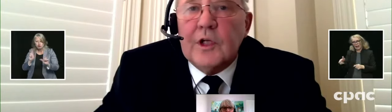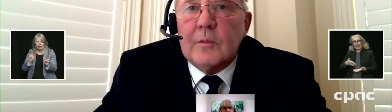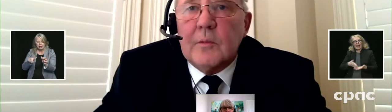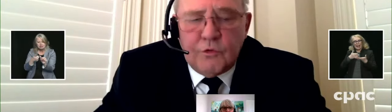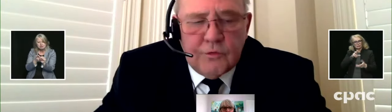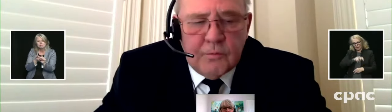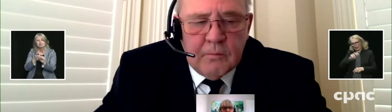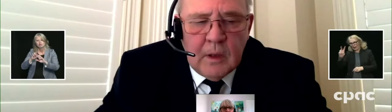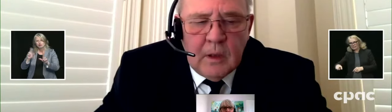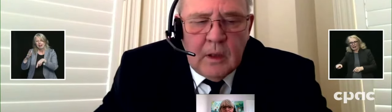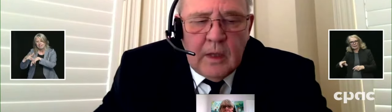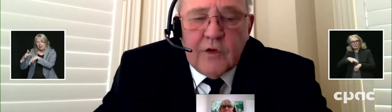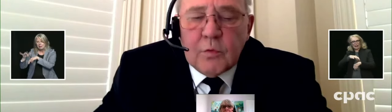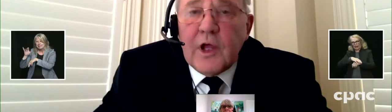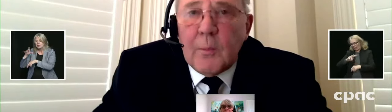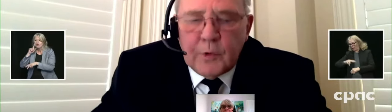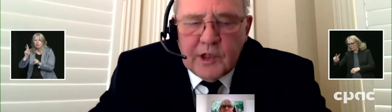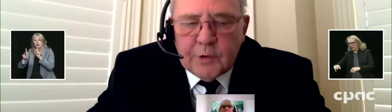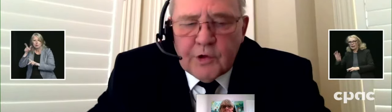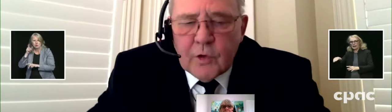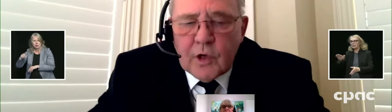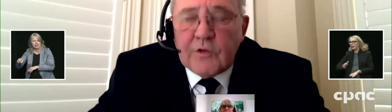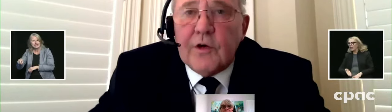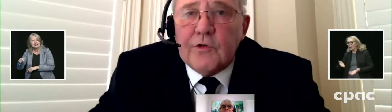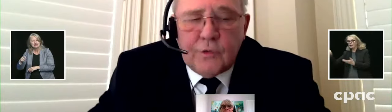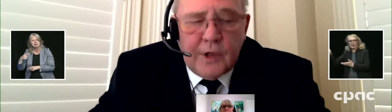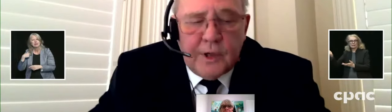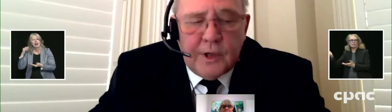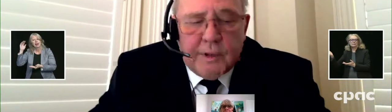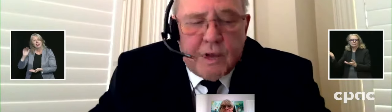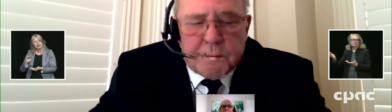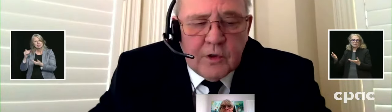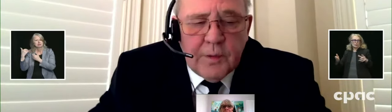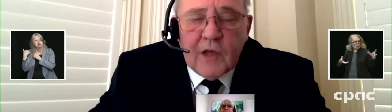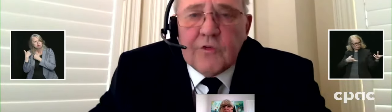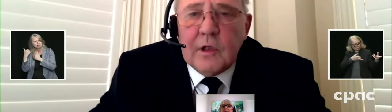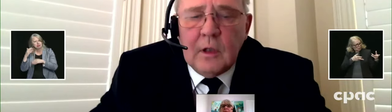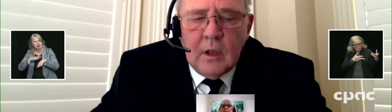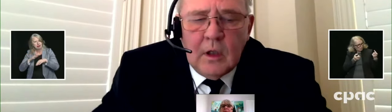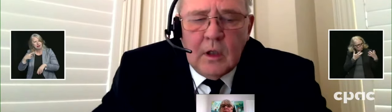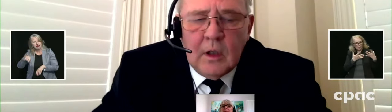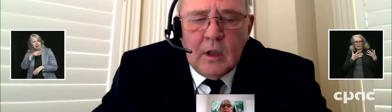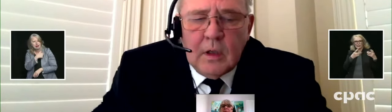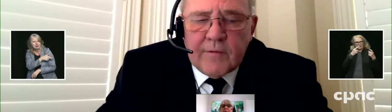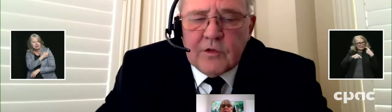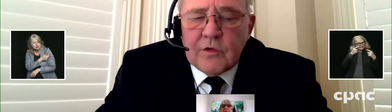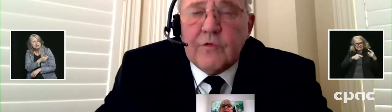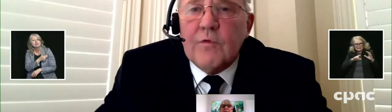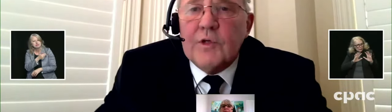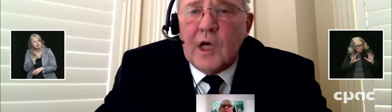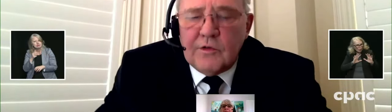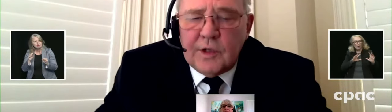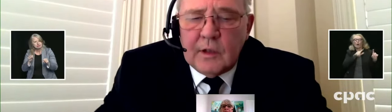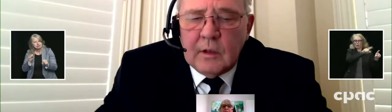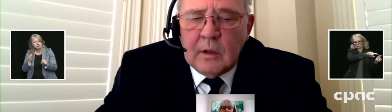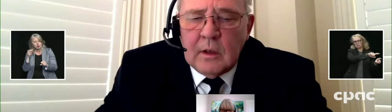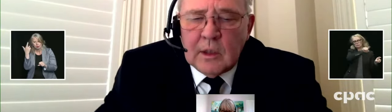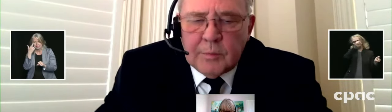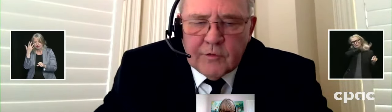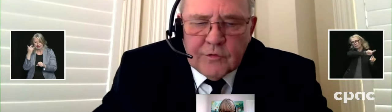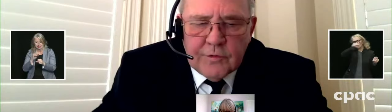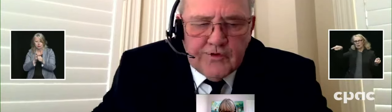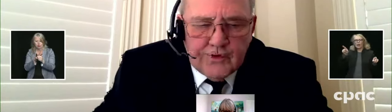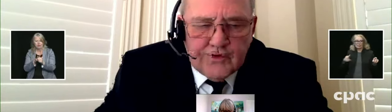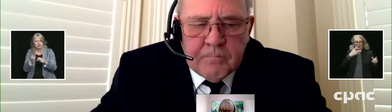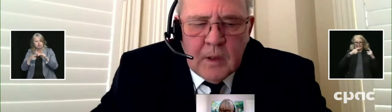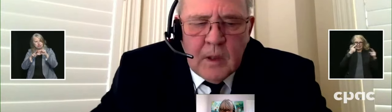will need it the most. And this will help relieve pressure on Ontario's strained hospital capacity due to the prevalence of COVID-19 in the province